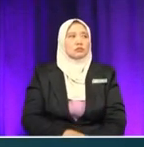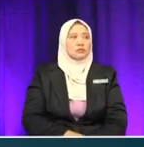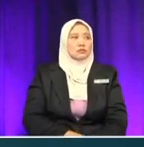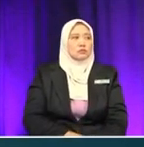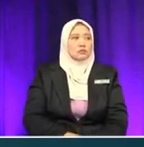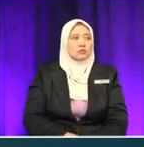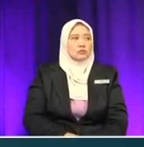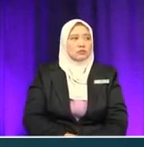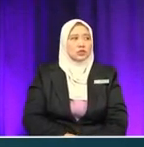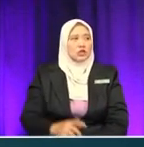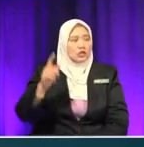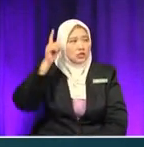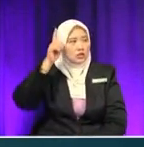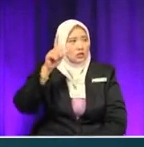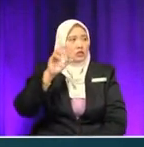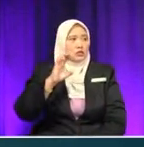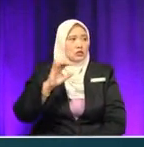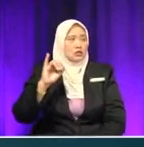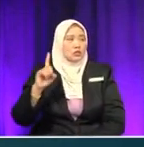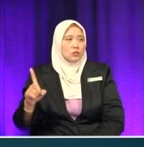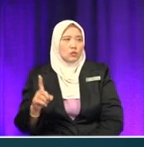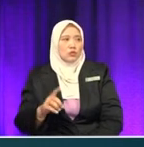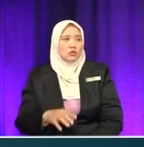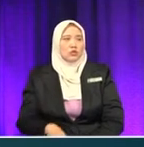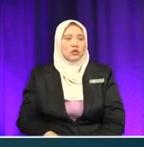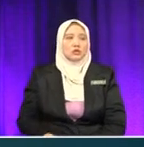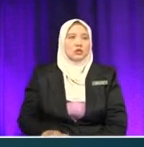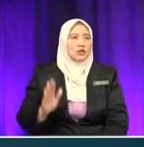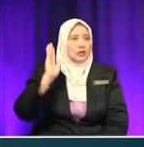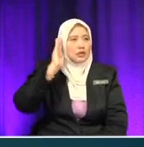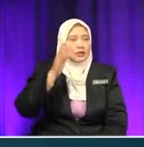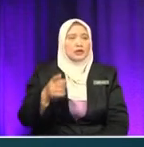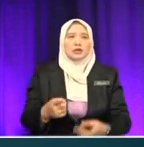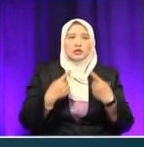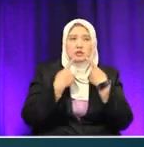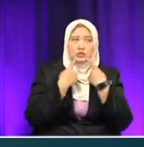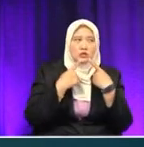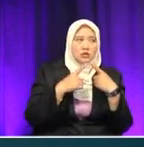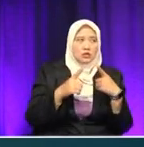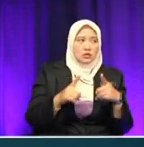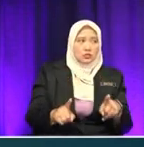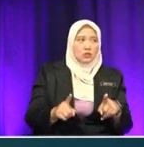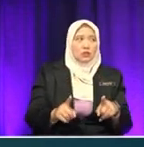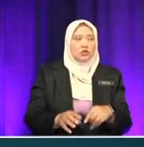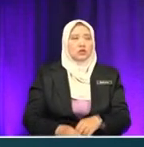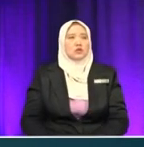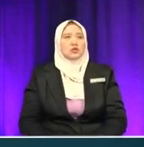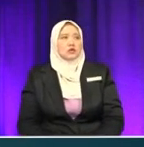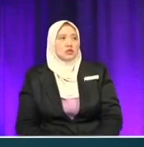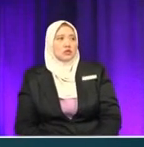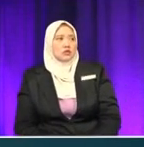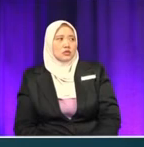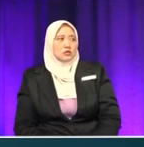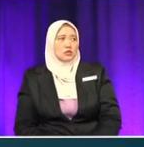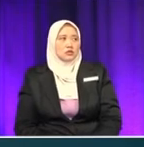you have to look at your C1 and your C will have to answer what will happen next. Okay. So without any